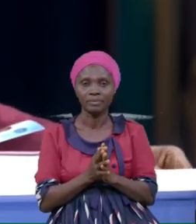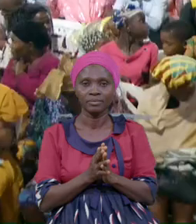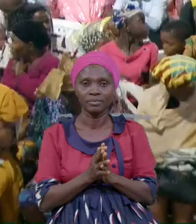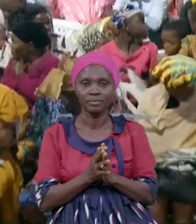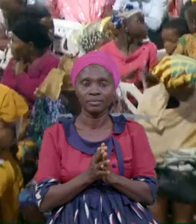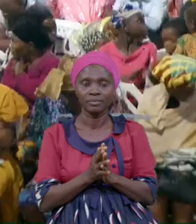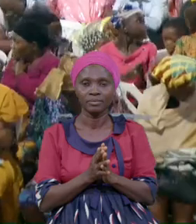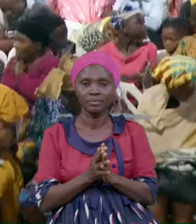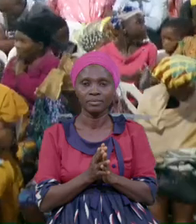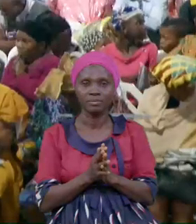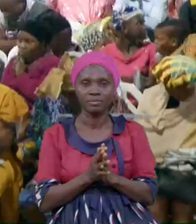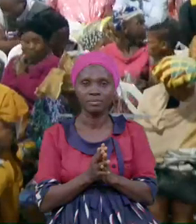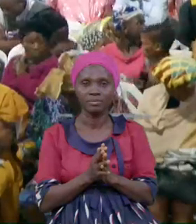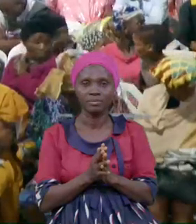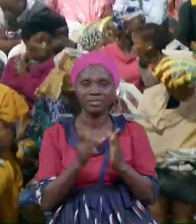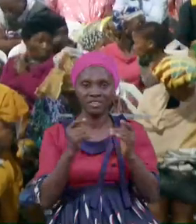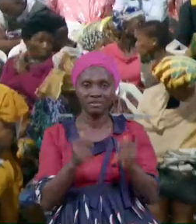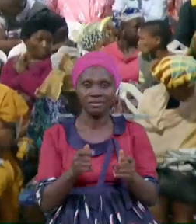Let's be faster.